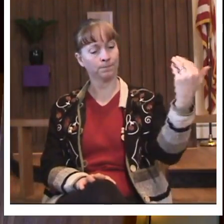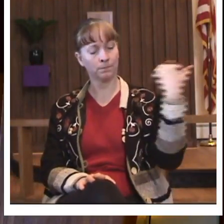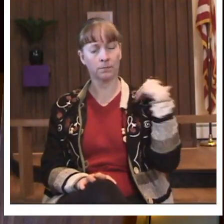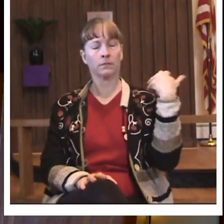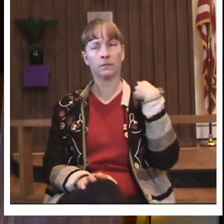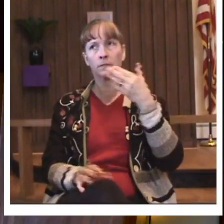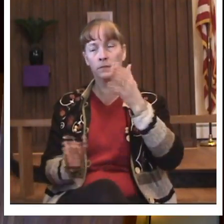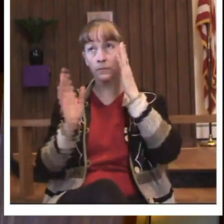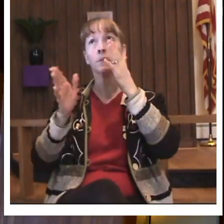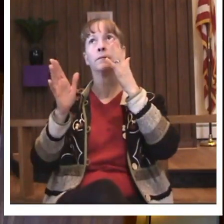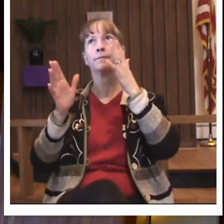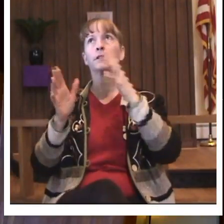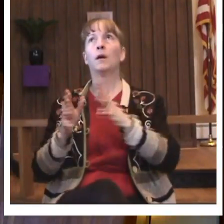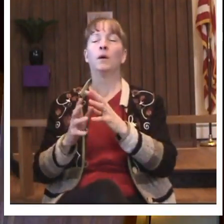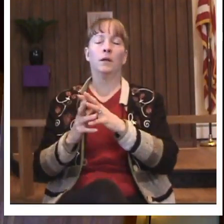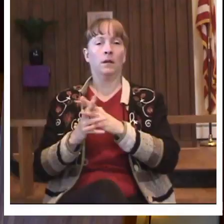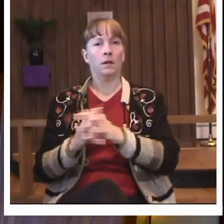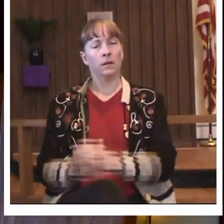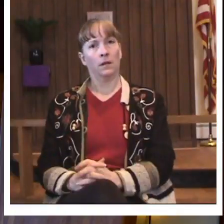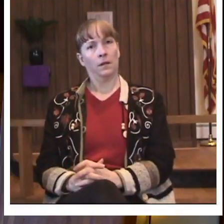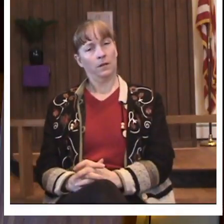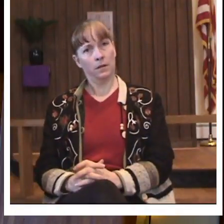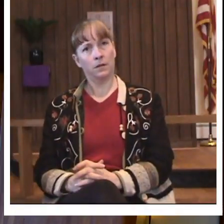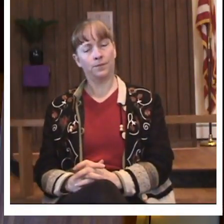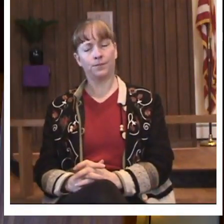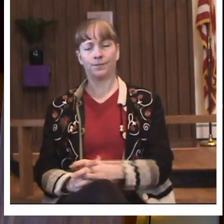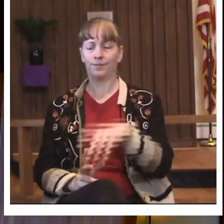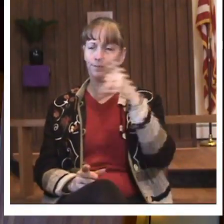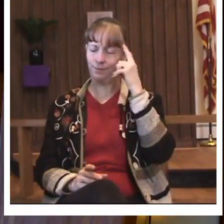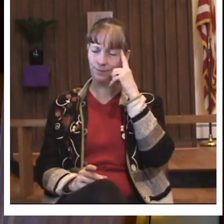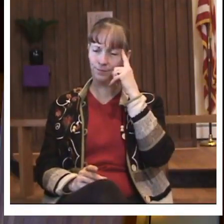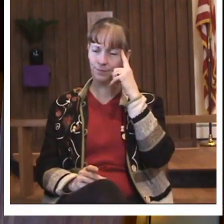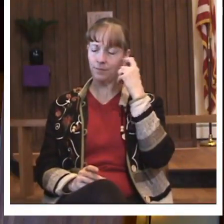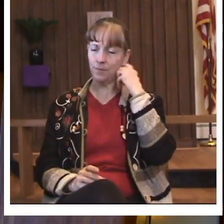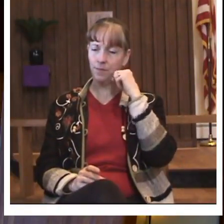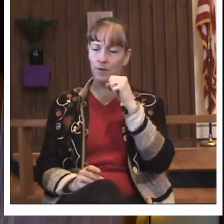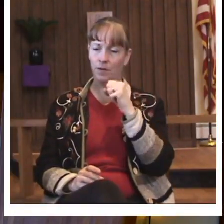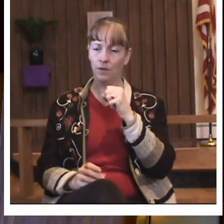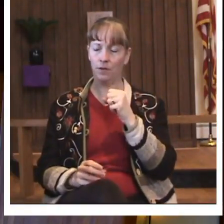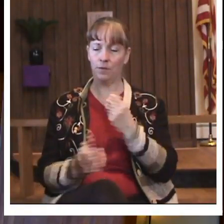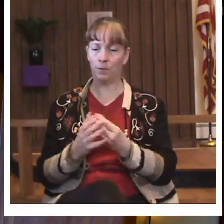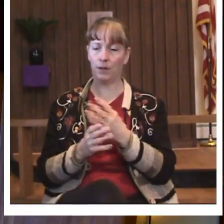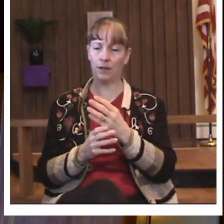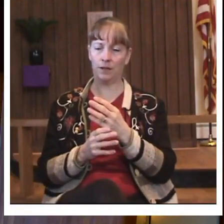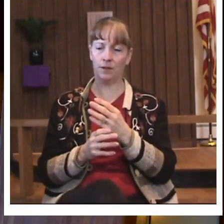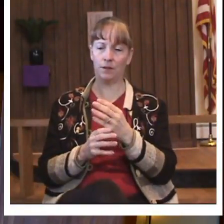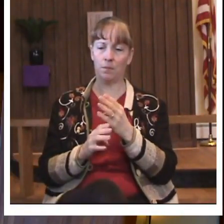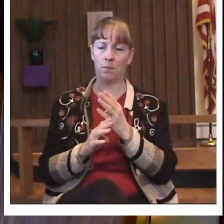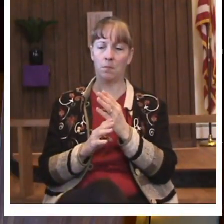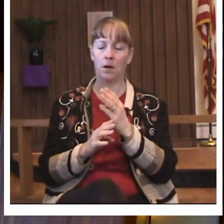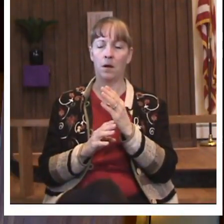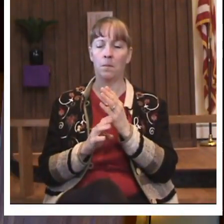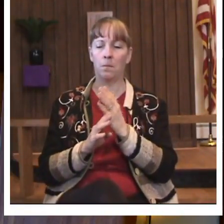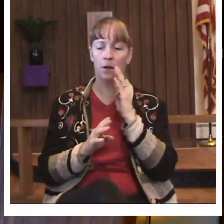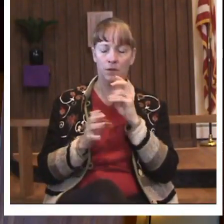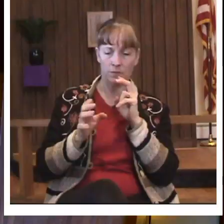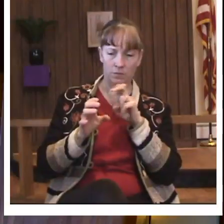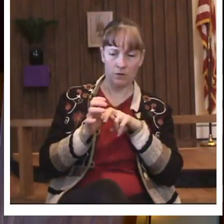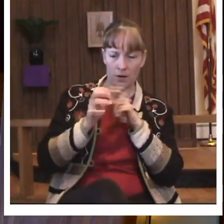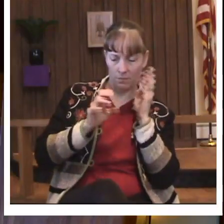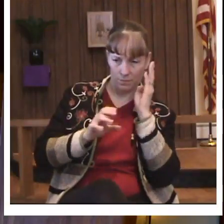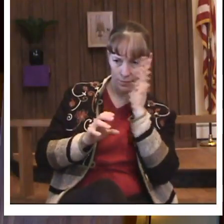As I thought about it, Silver Spring is a straight shot down the bus line from Walter Reed Army